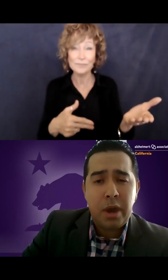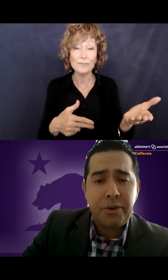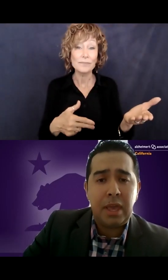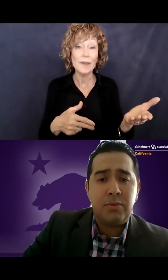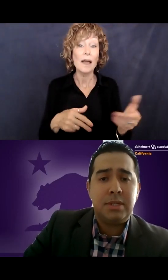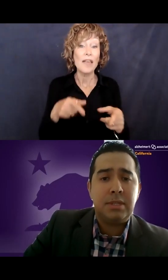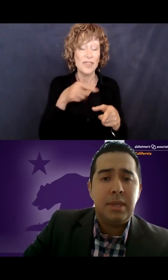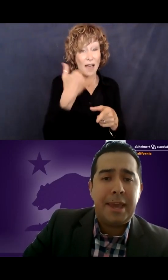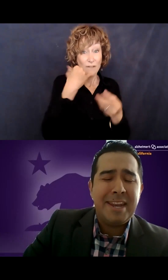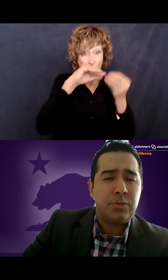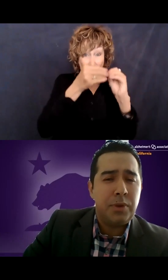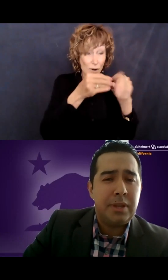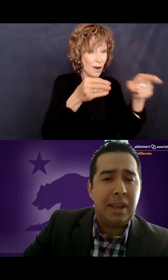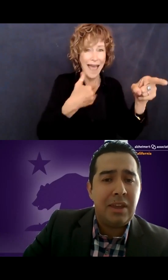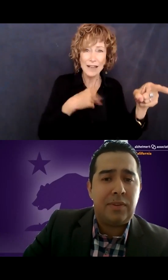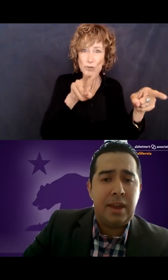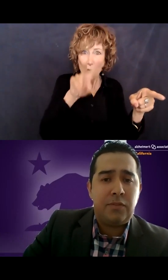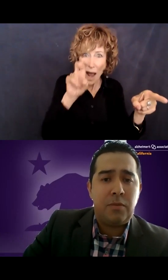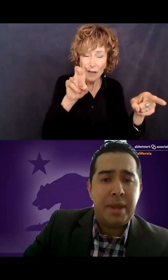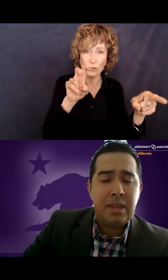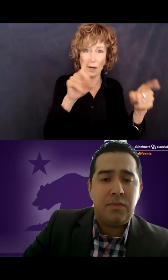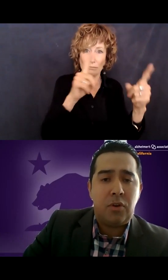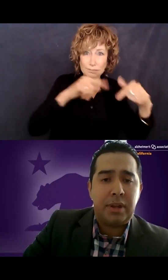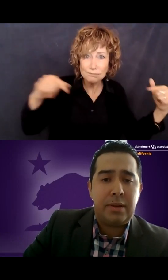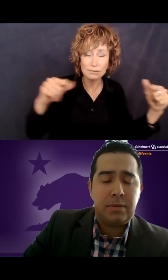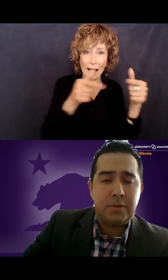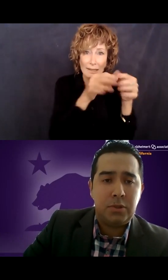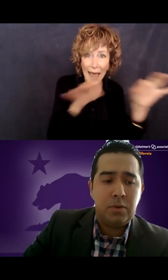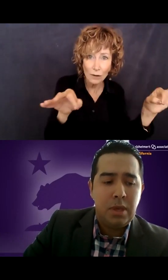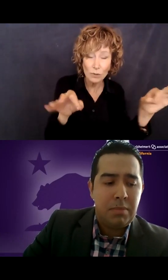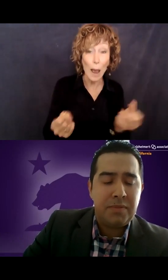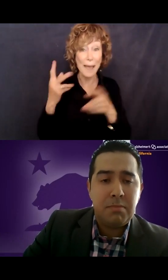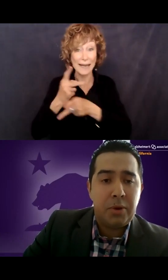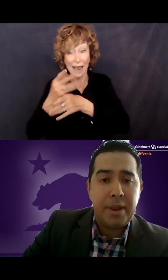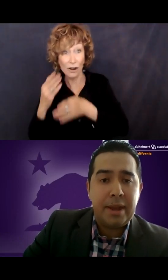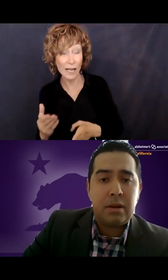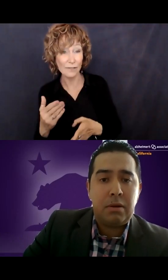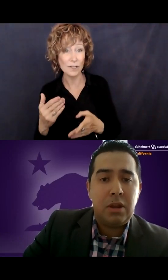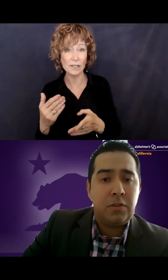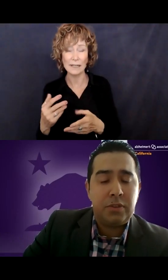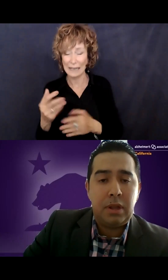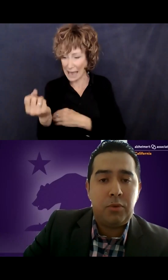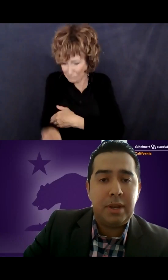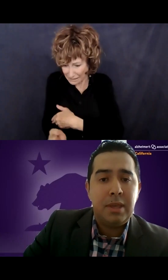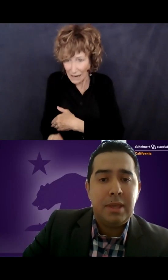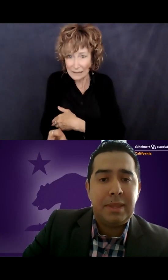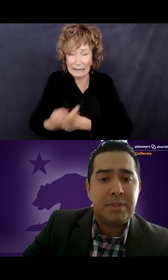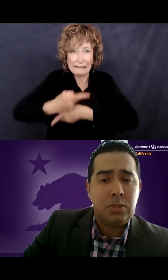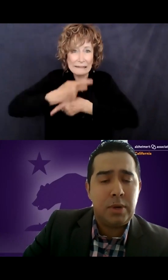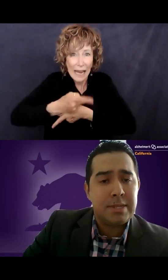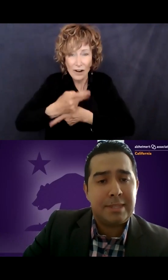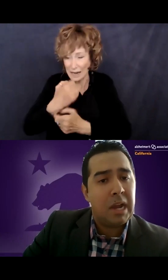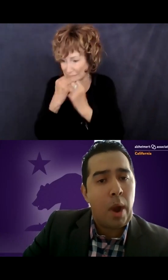over 200 languages. And it is really a lifeline for many of our caregivers who maybe in the middle of the night are caring for their loved one and they